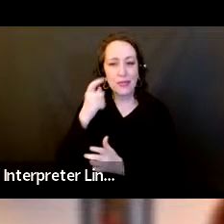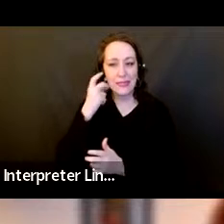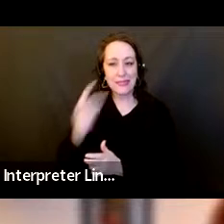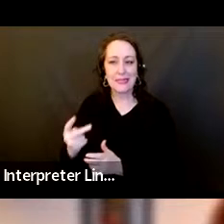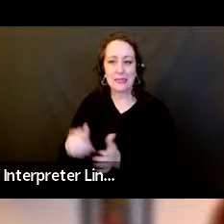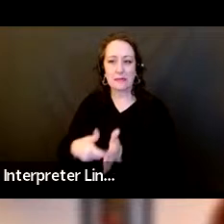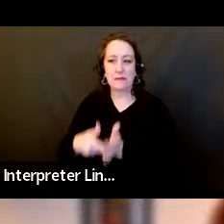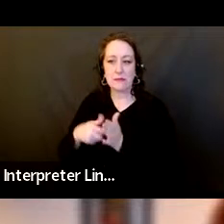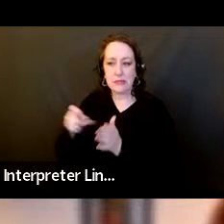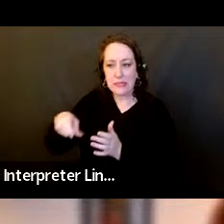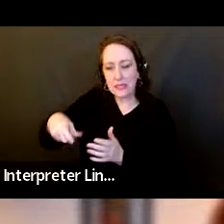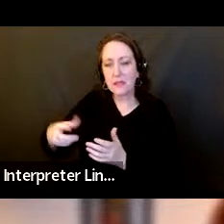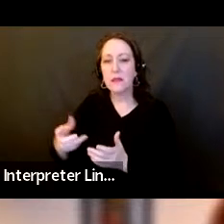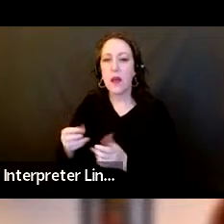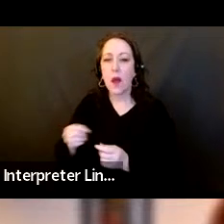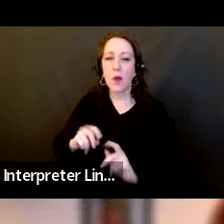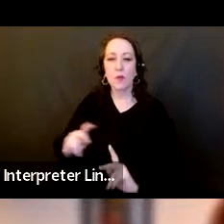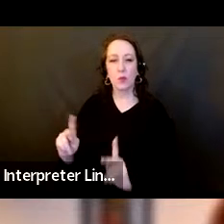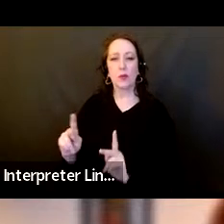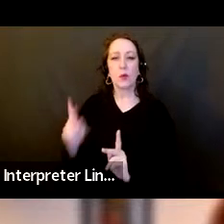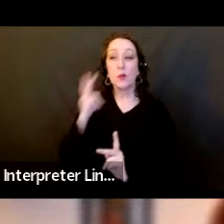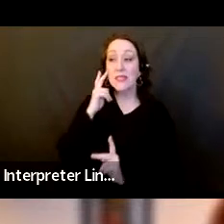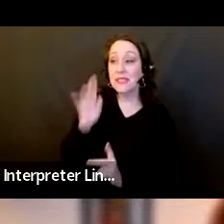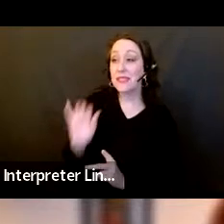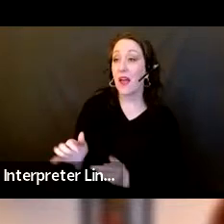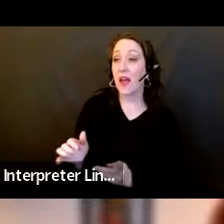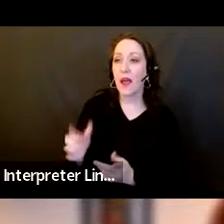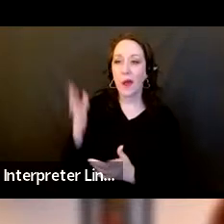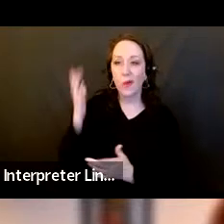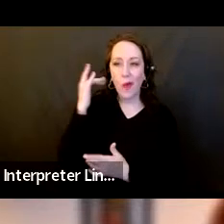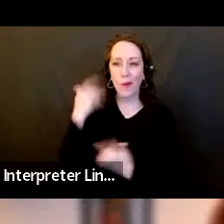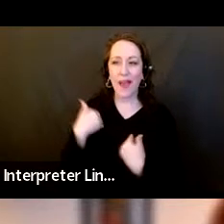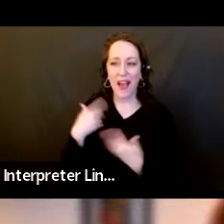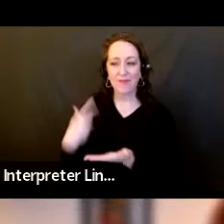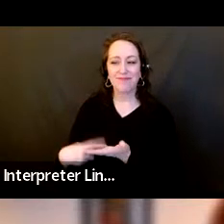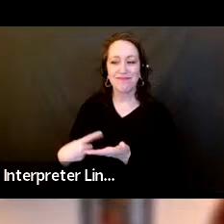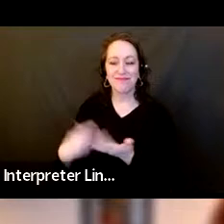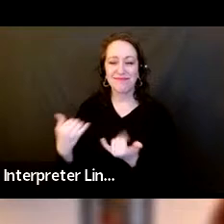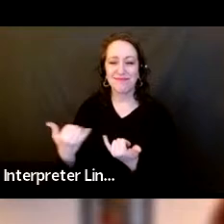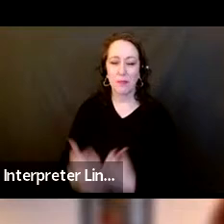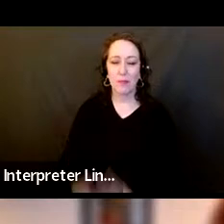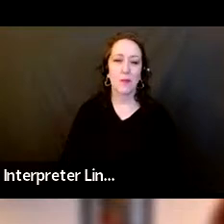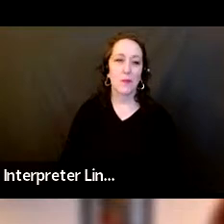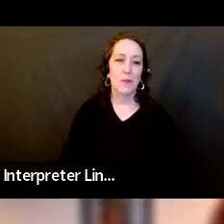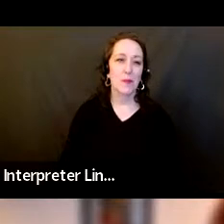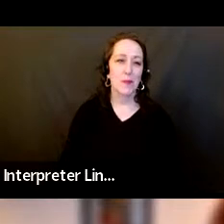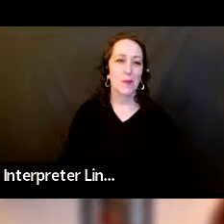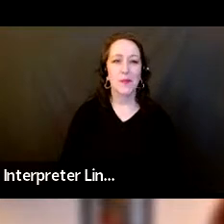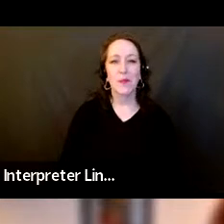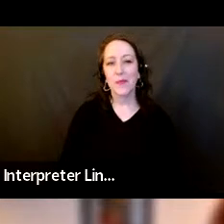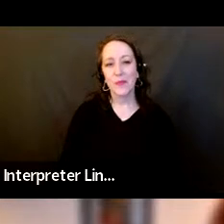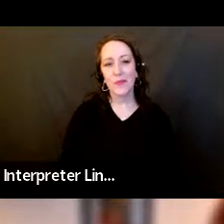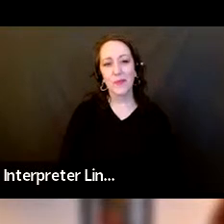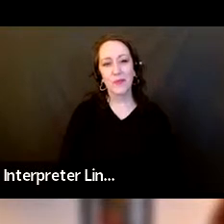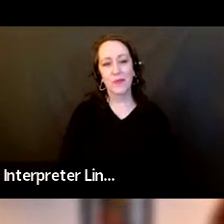so this kind of is an opportunity that we see that and which is why we're having that discussion tonight.